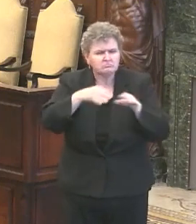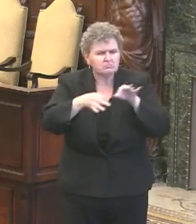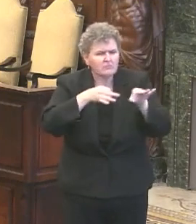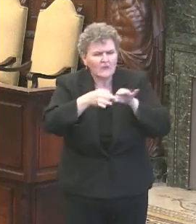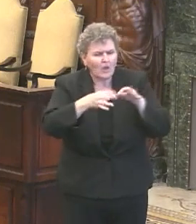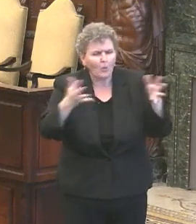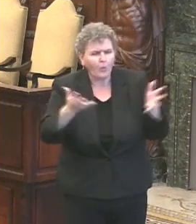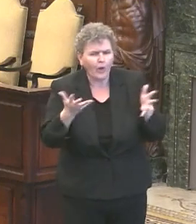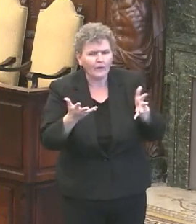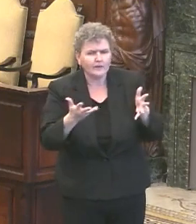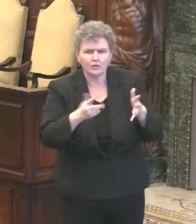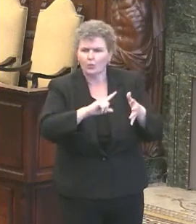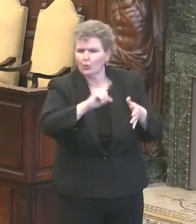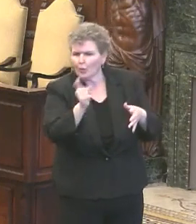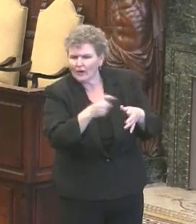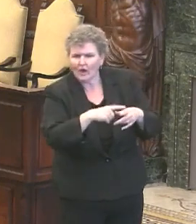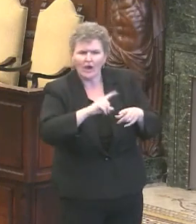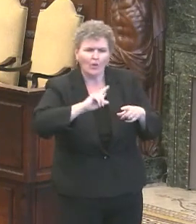where, and by how much?